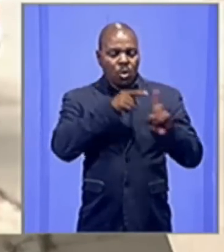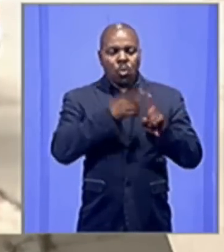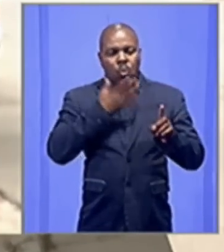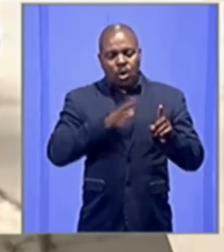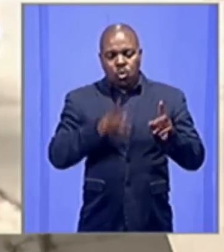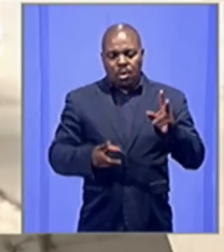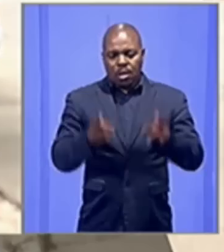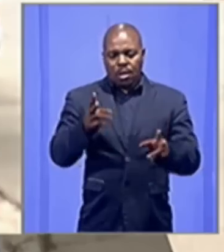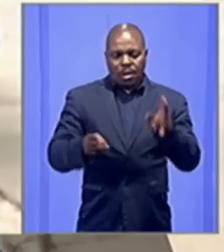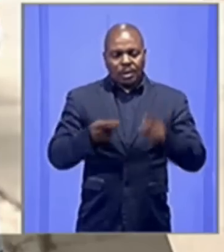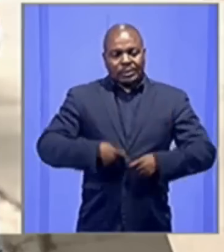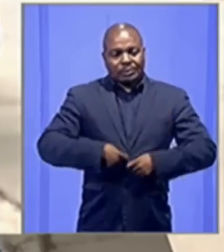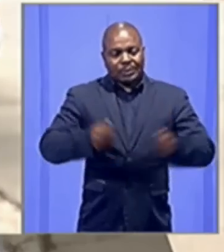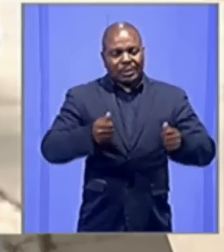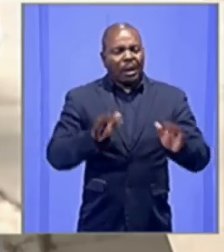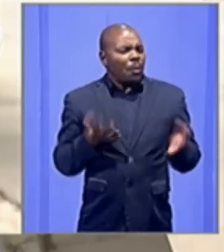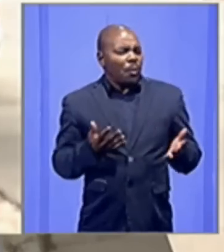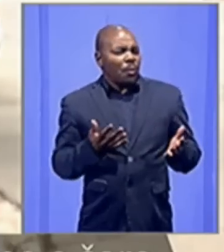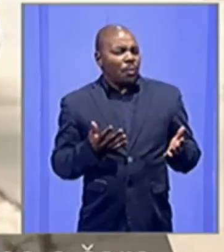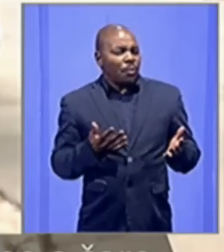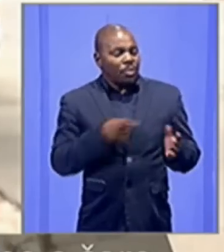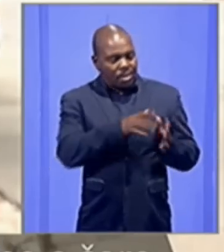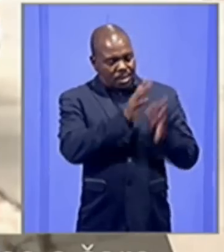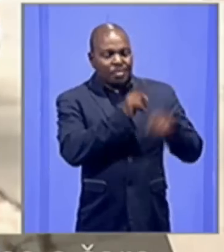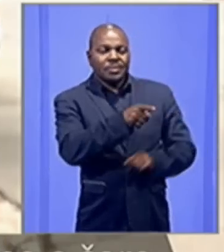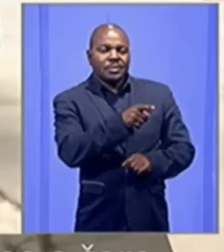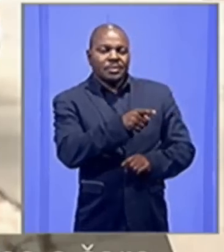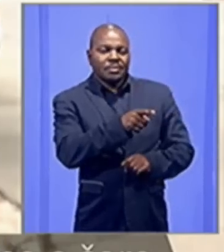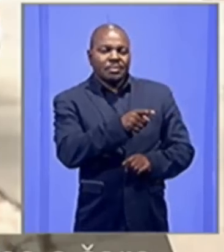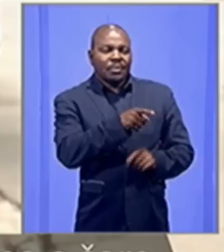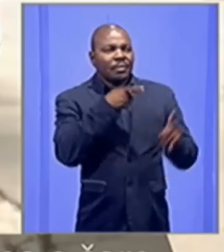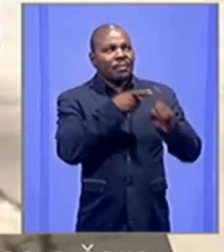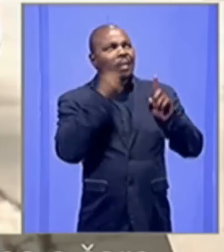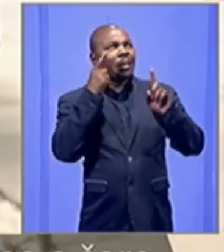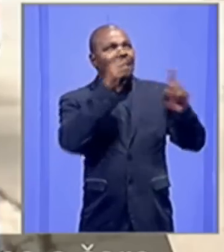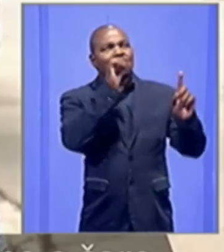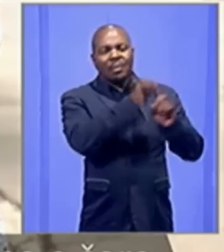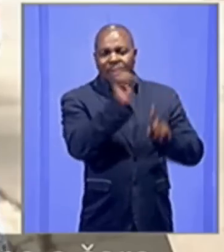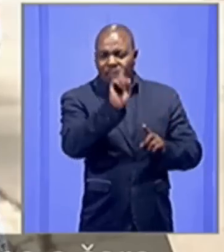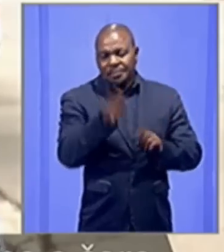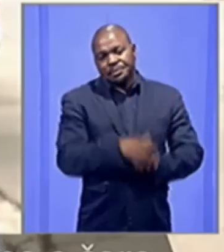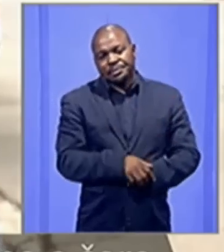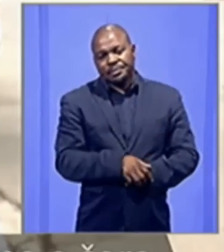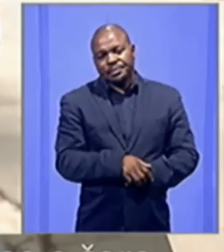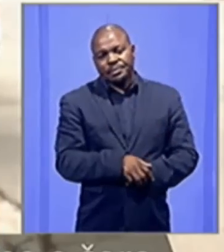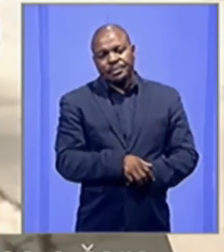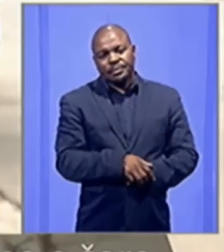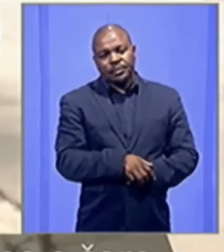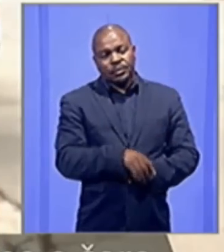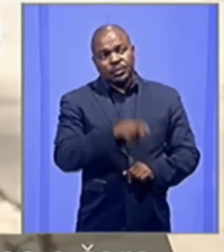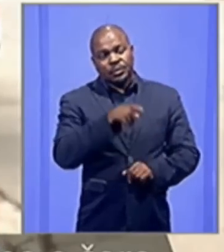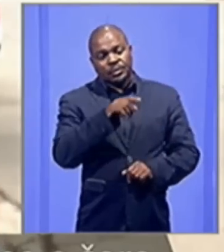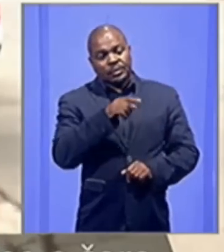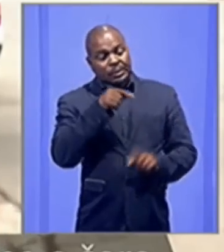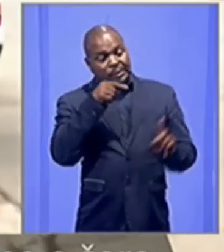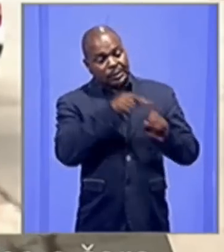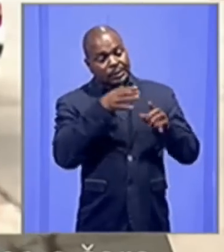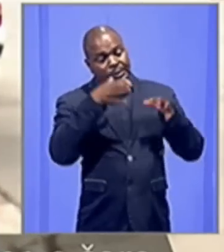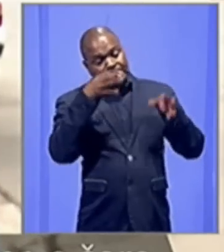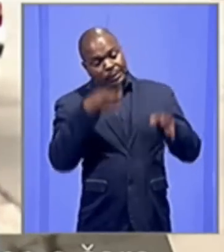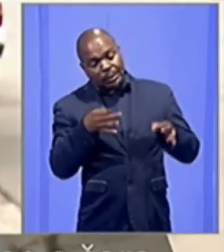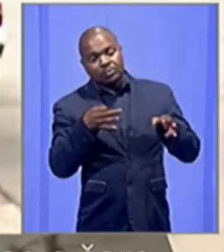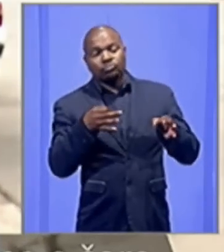jwang e le gore maikaelelo ke eng ka matsapa a tsayang